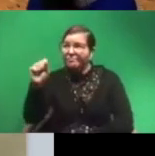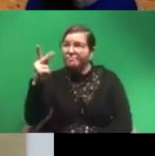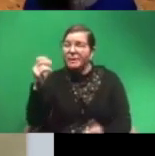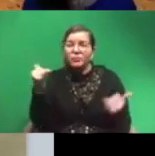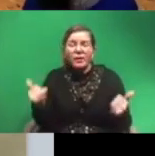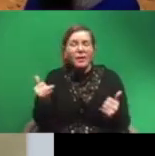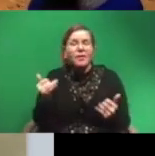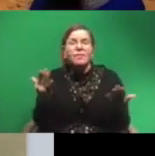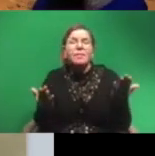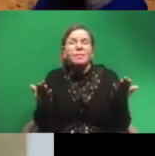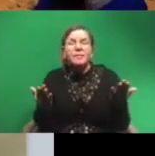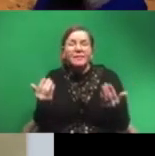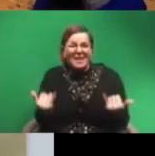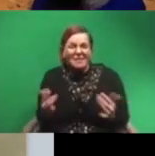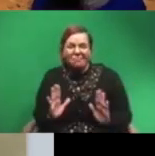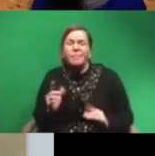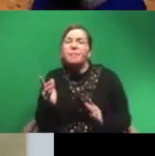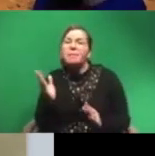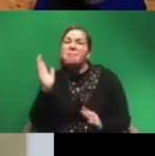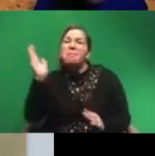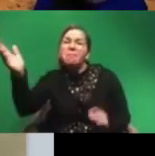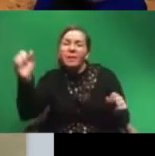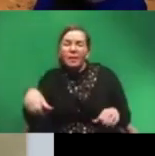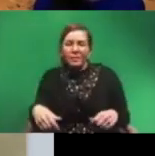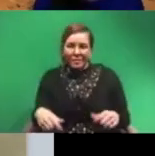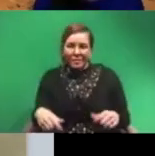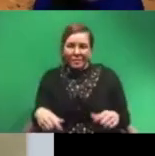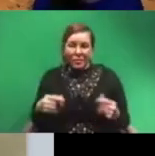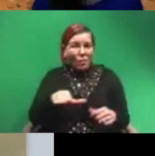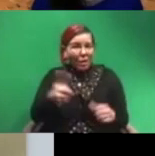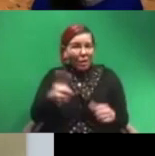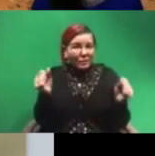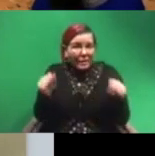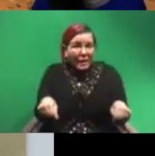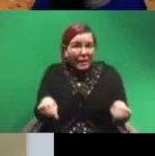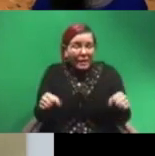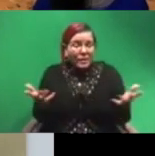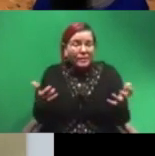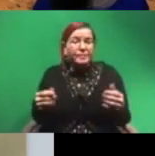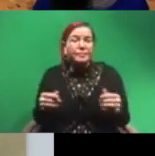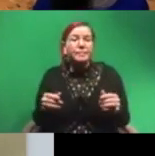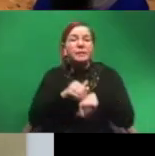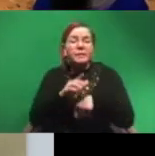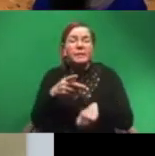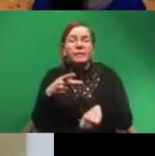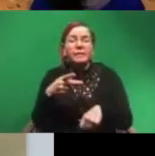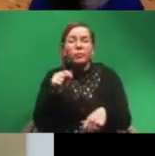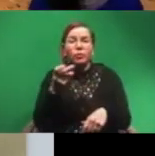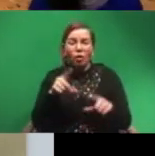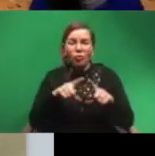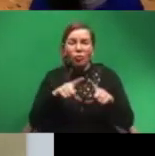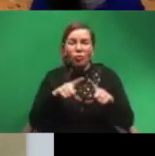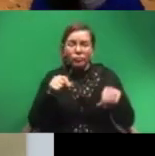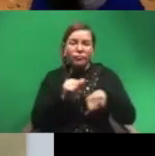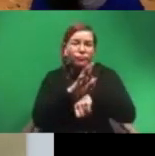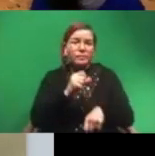one day, but another thing you can do right now is you can send a postcard to space. So